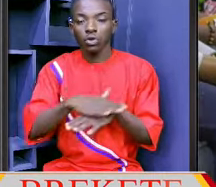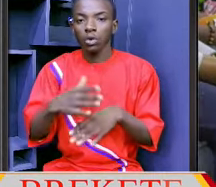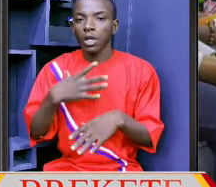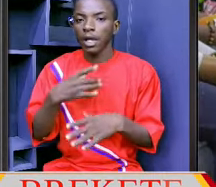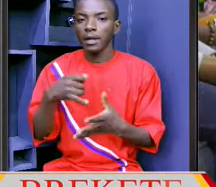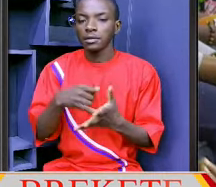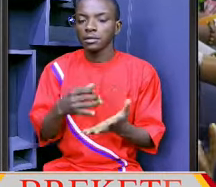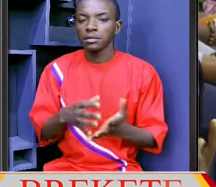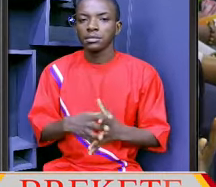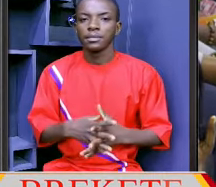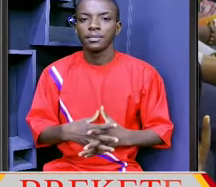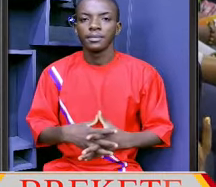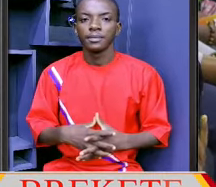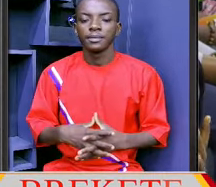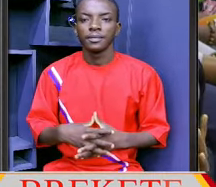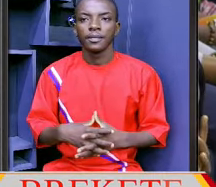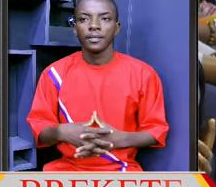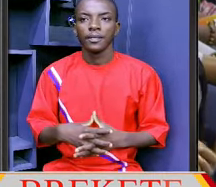him.